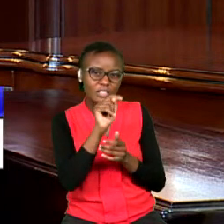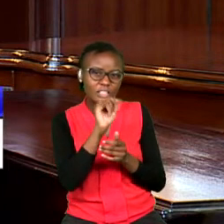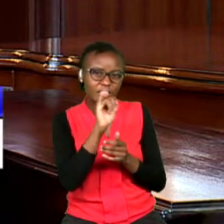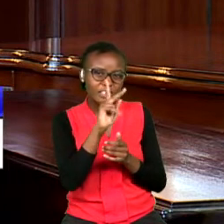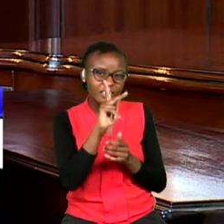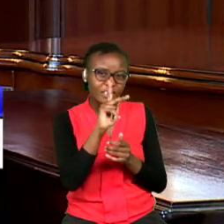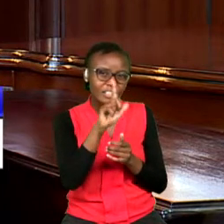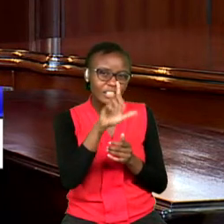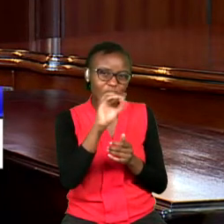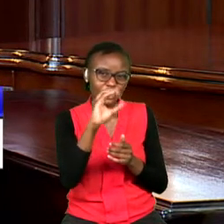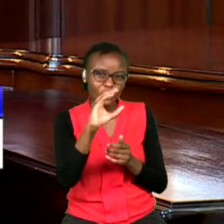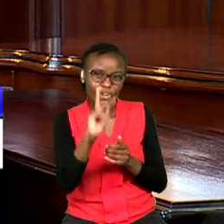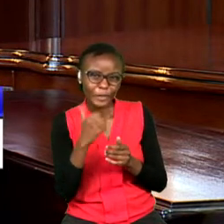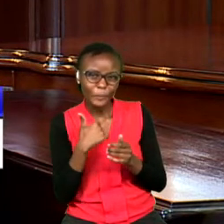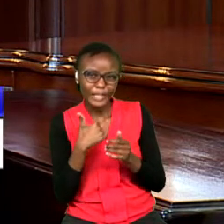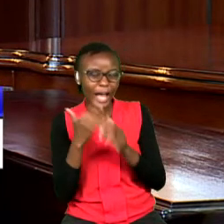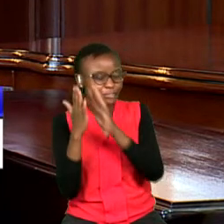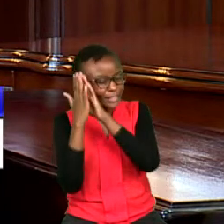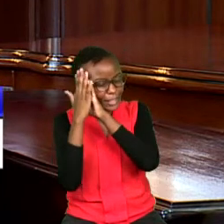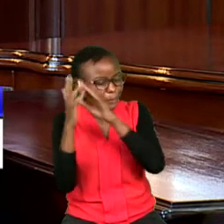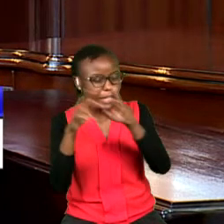room 42,